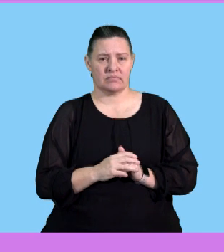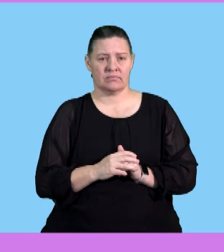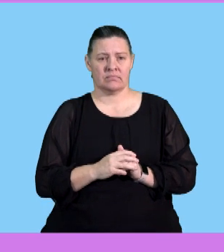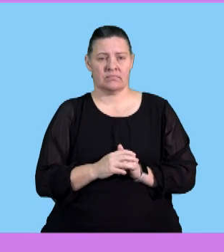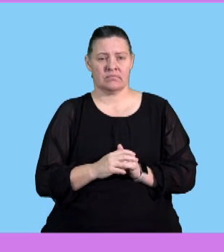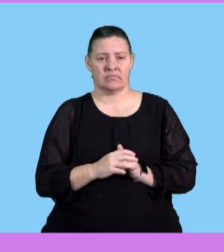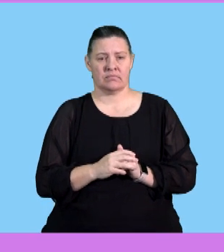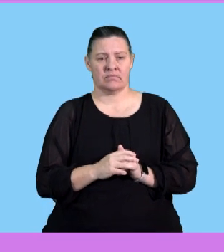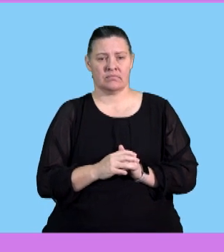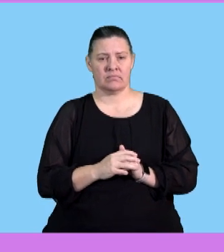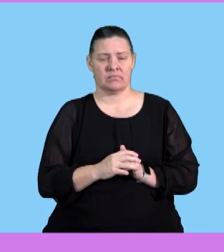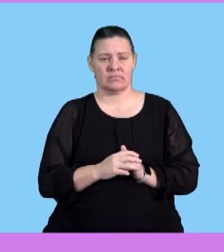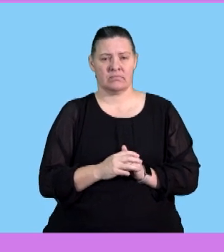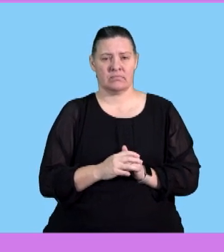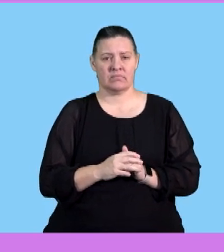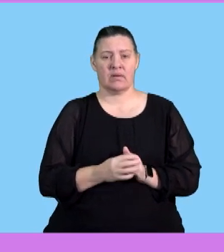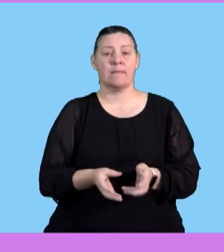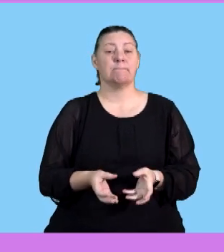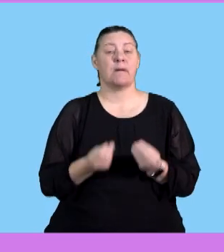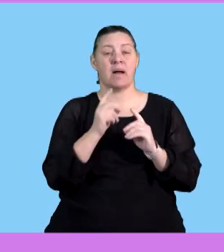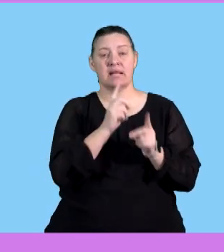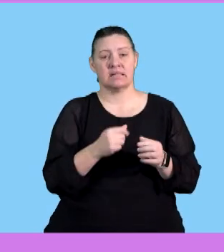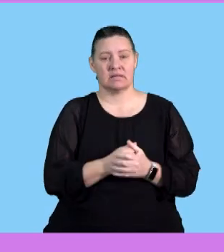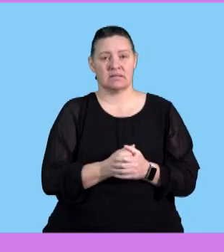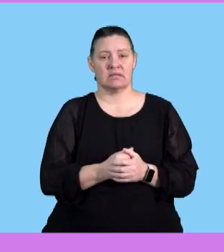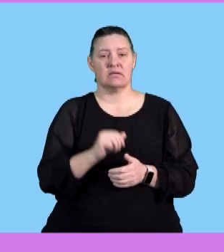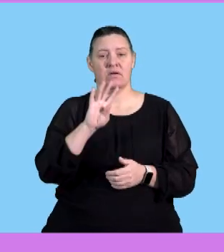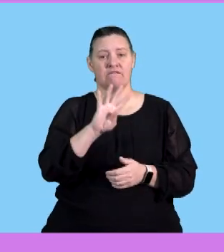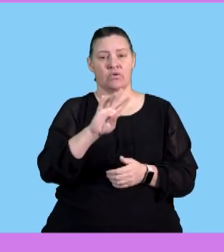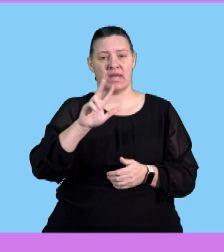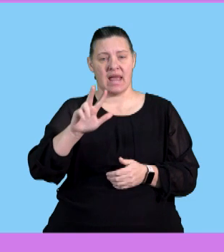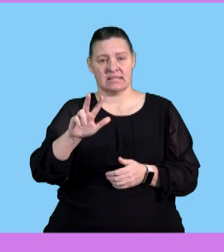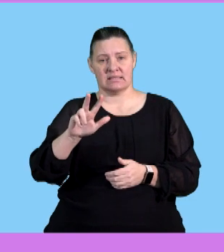326.7 cents. So there we are. It gives us